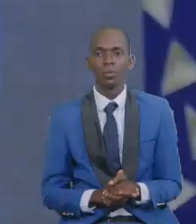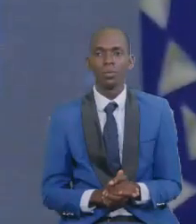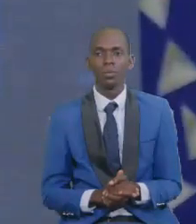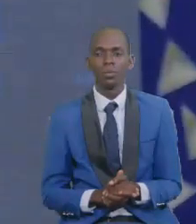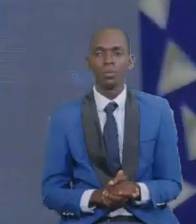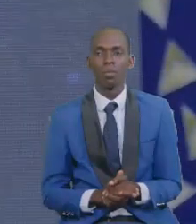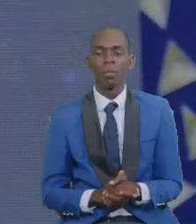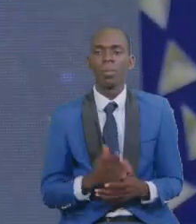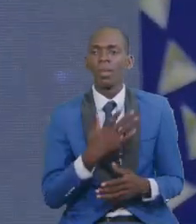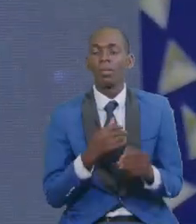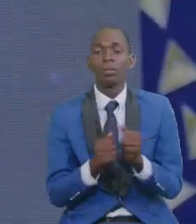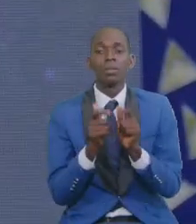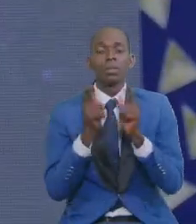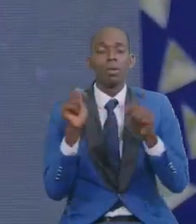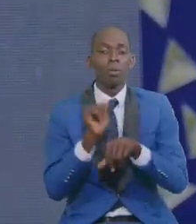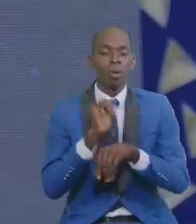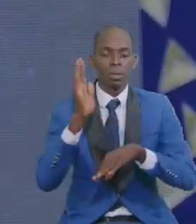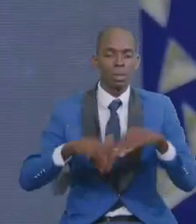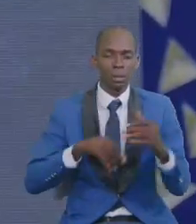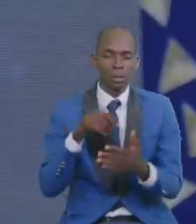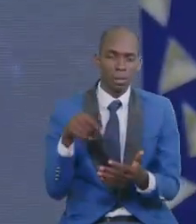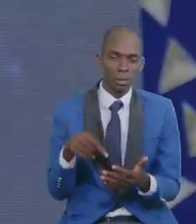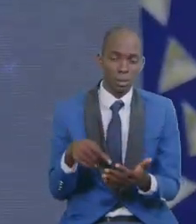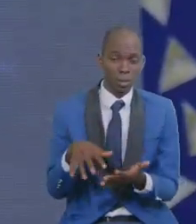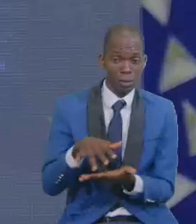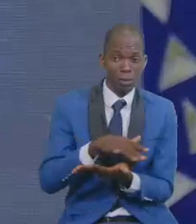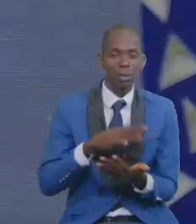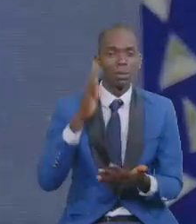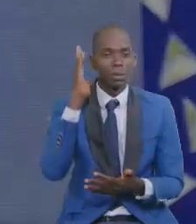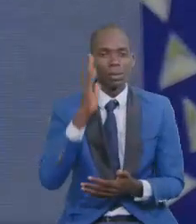And greater works than these shall he do.